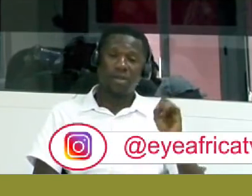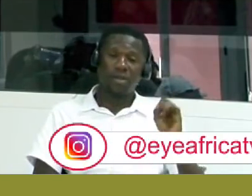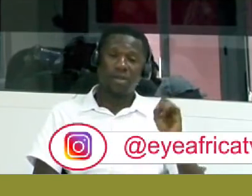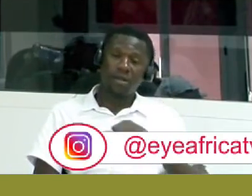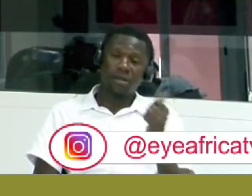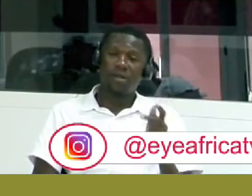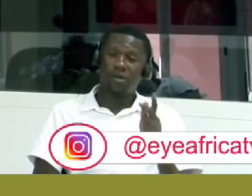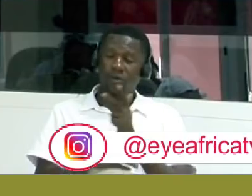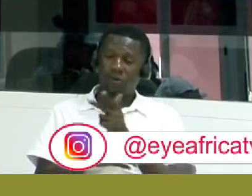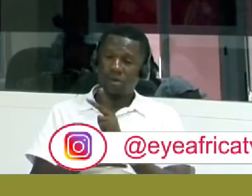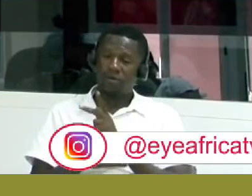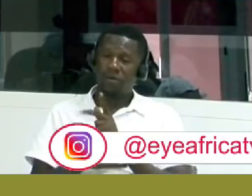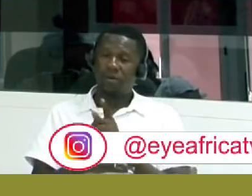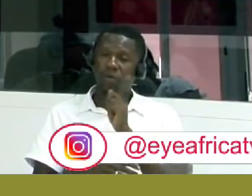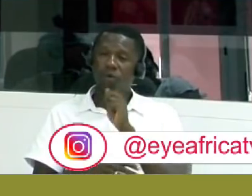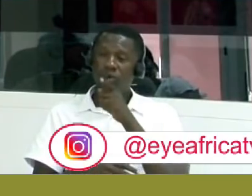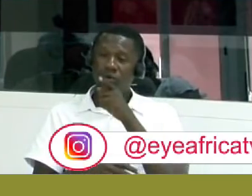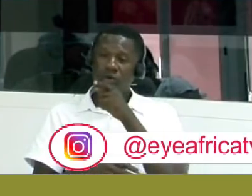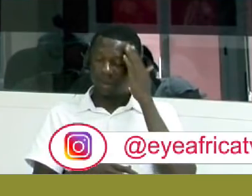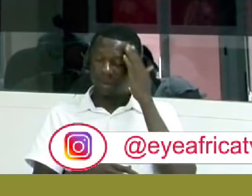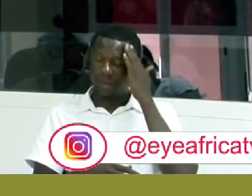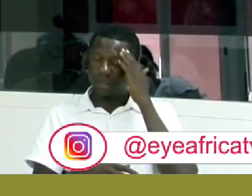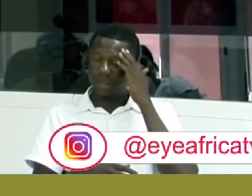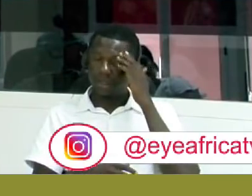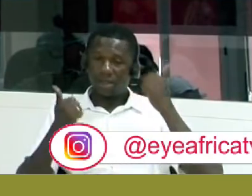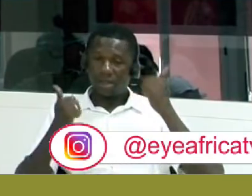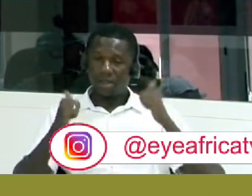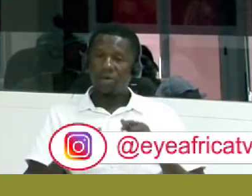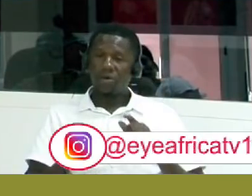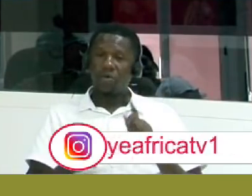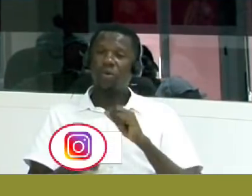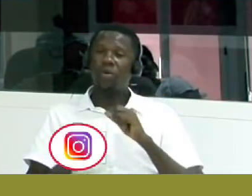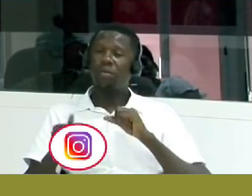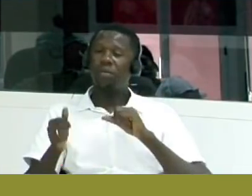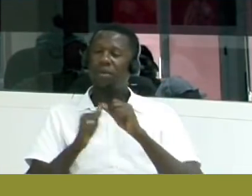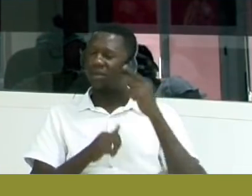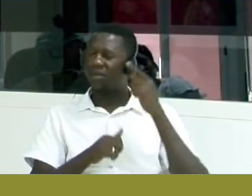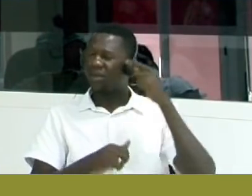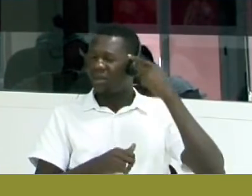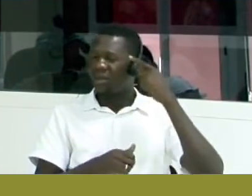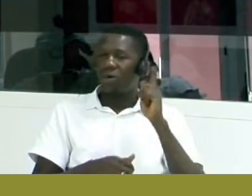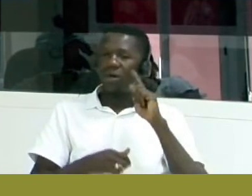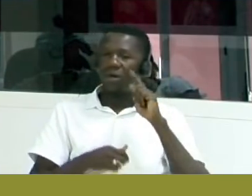happened? What is your worst best guess as to what happened?